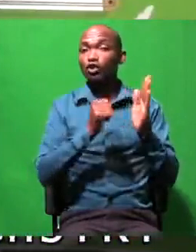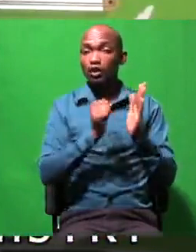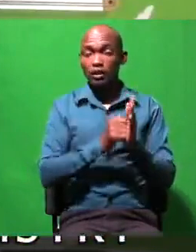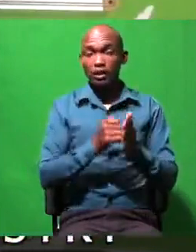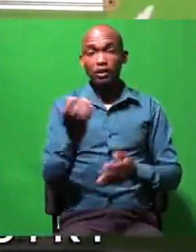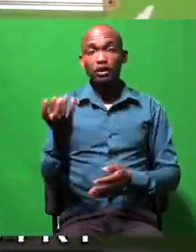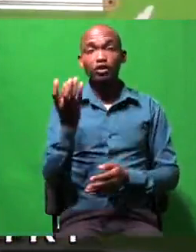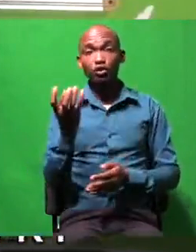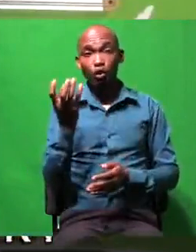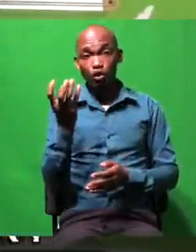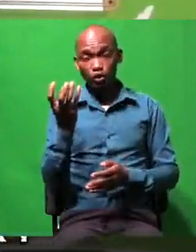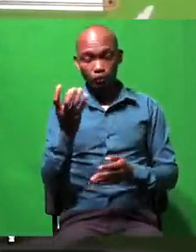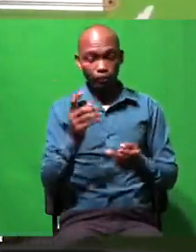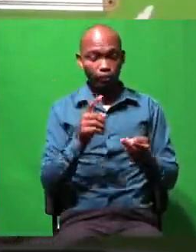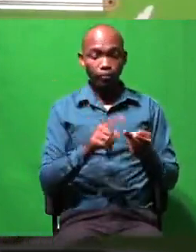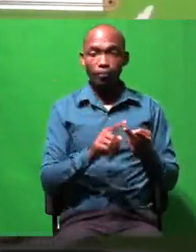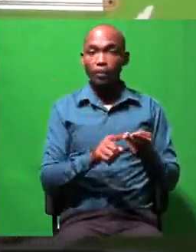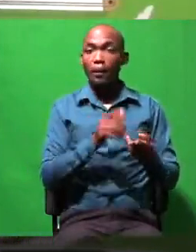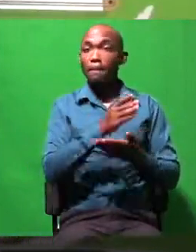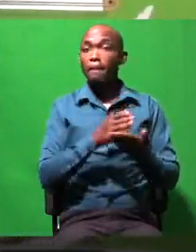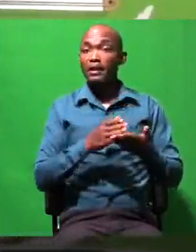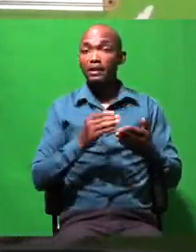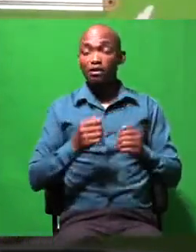stone, a piece of wood,